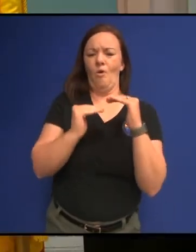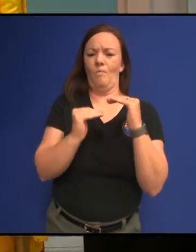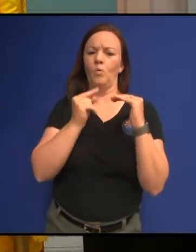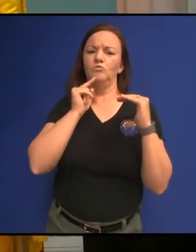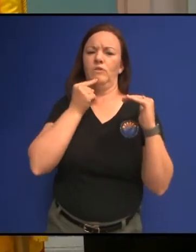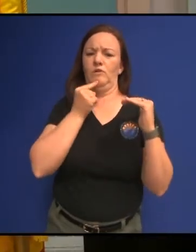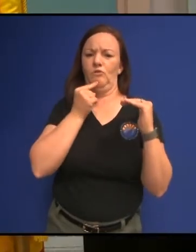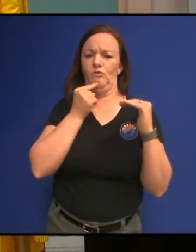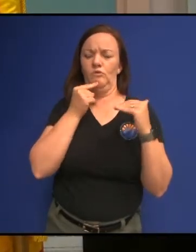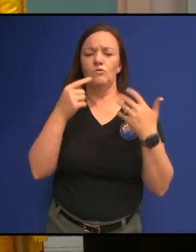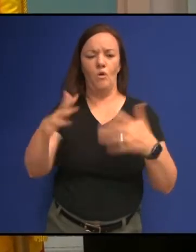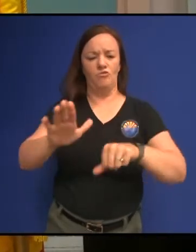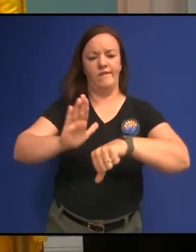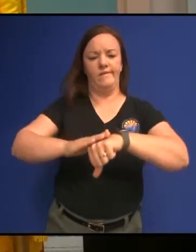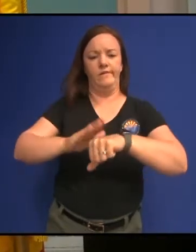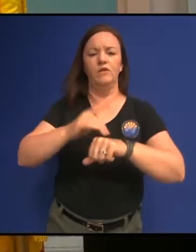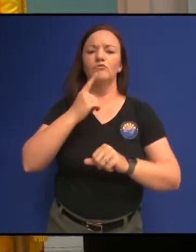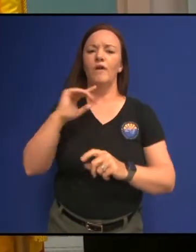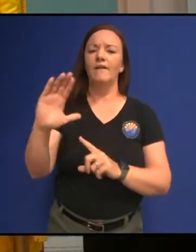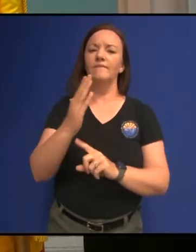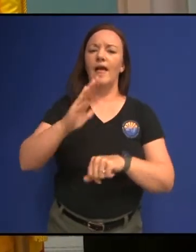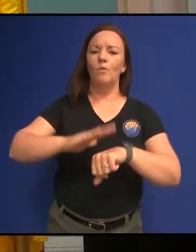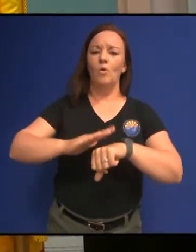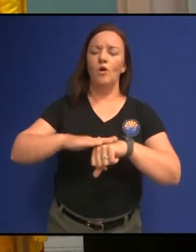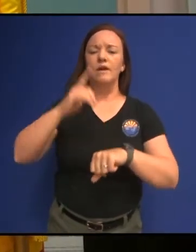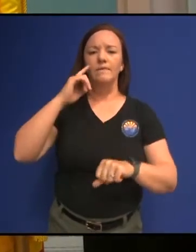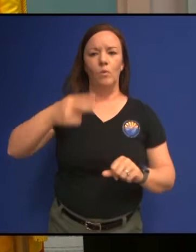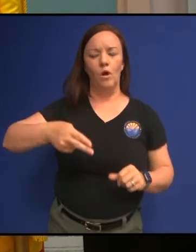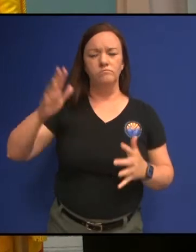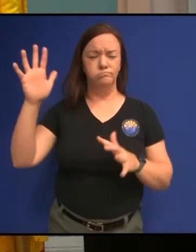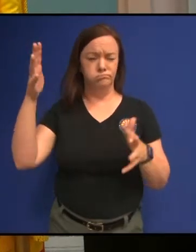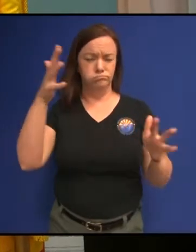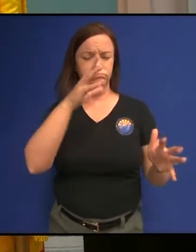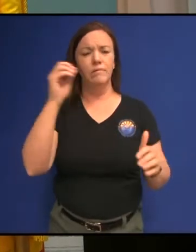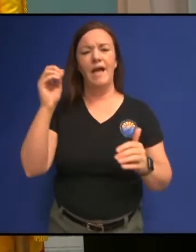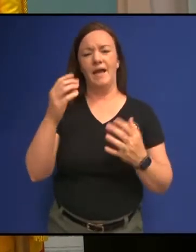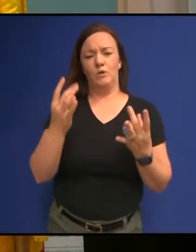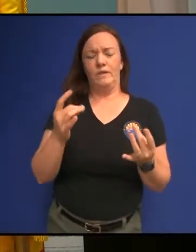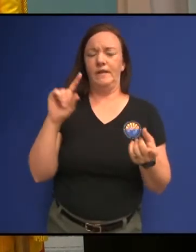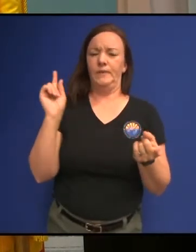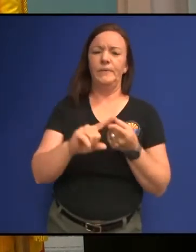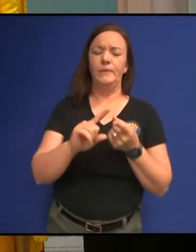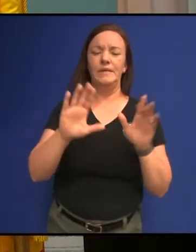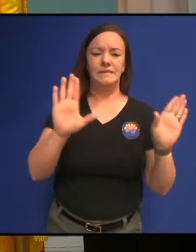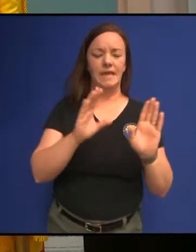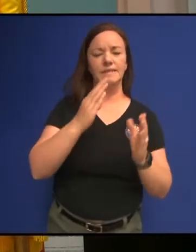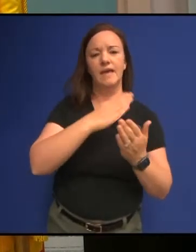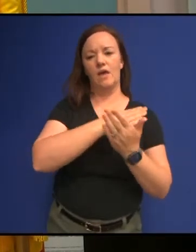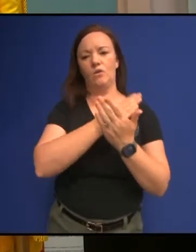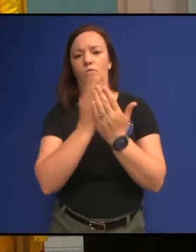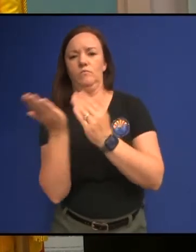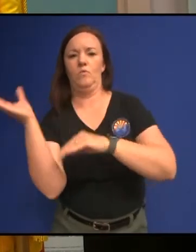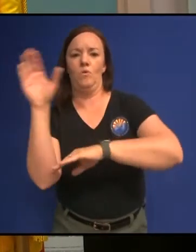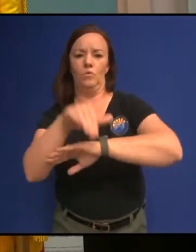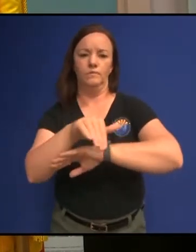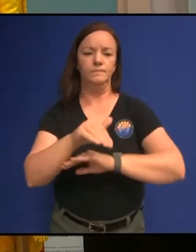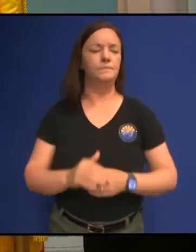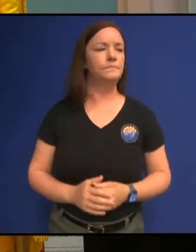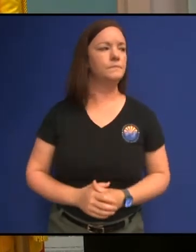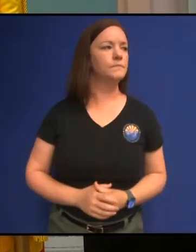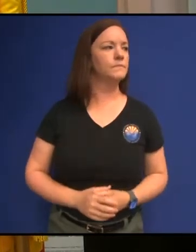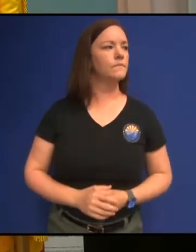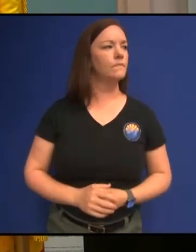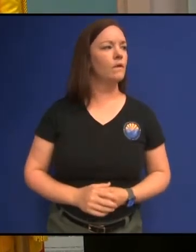So they put out a red flag warning for high winds and low relative humidities for Sunday to Sunday evening. Underneath this,